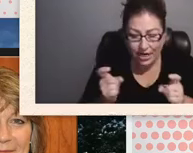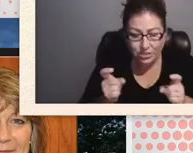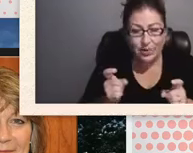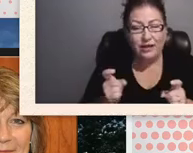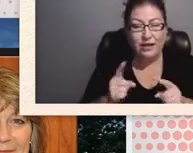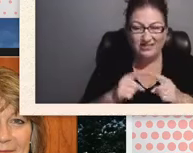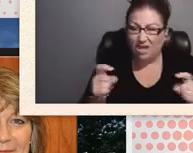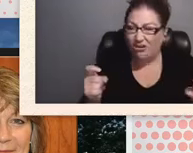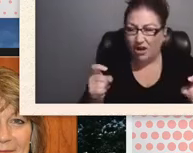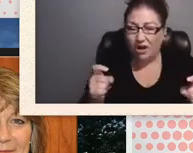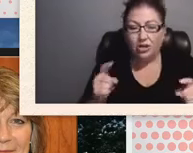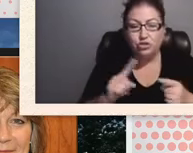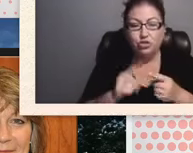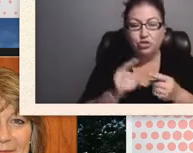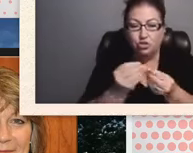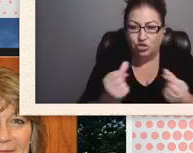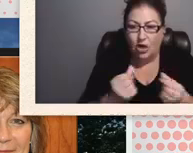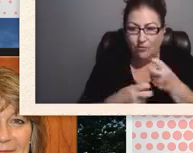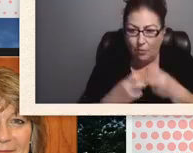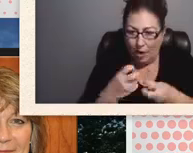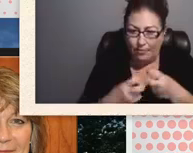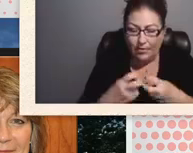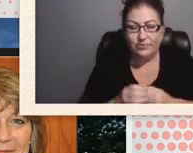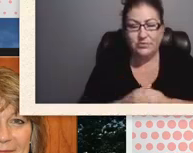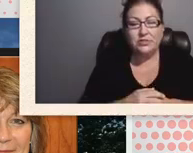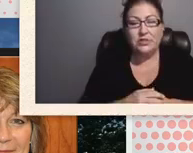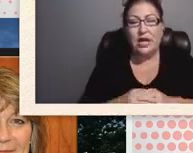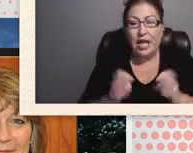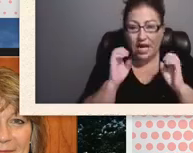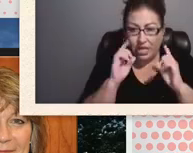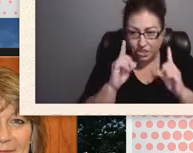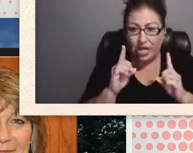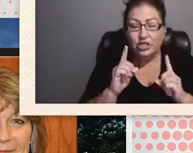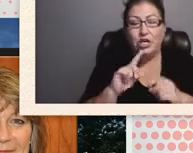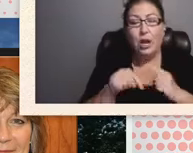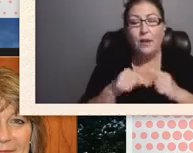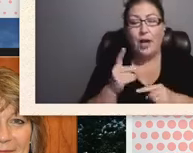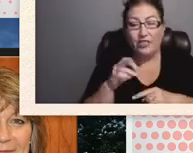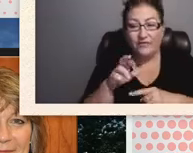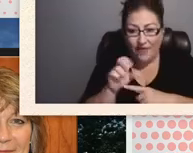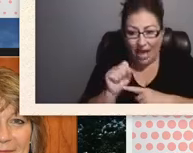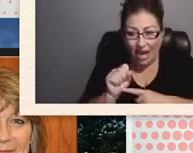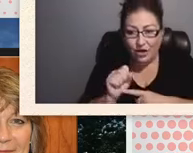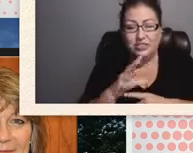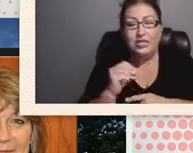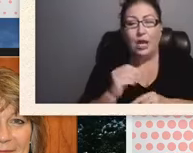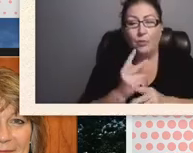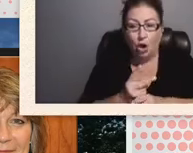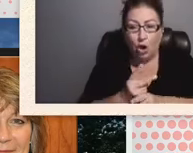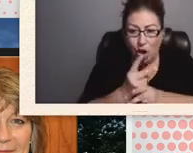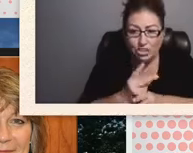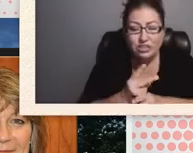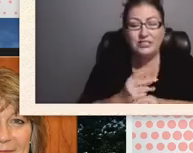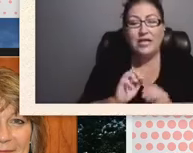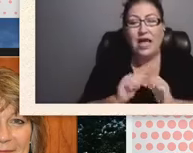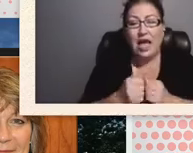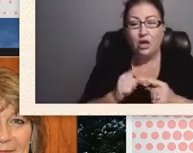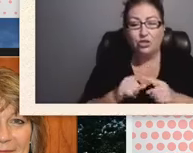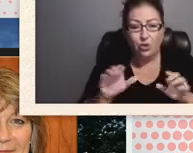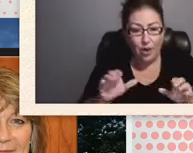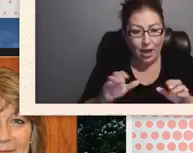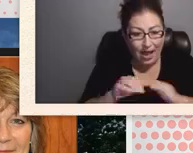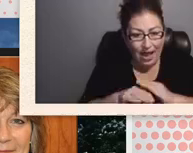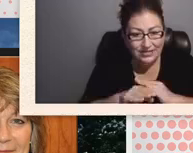to solve problems. Education about the virus and precautions about how to access PPE,